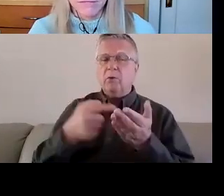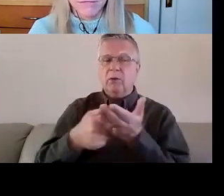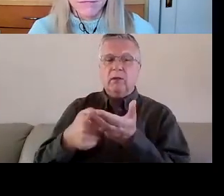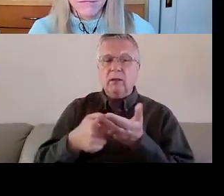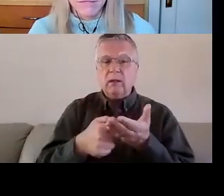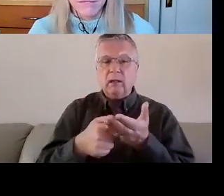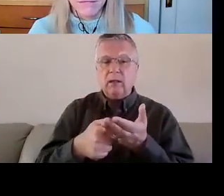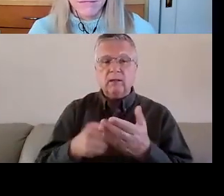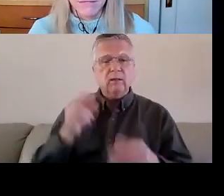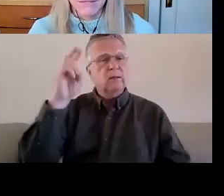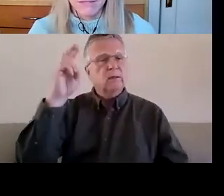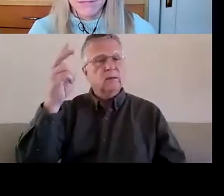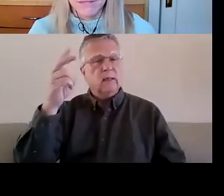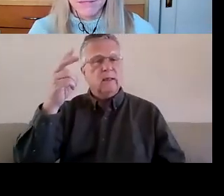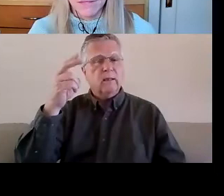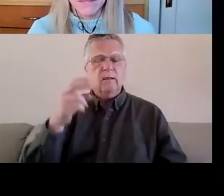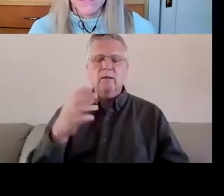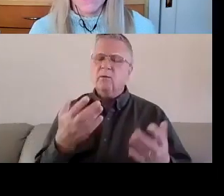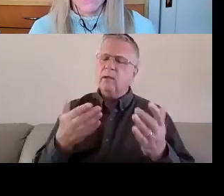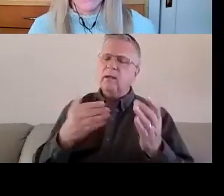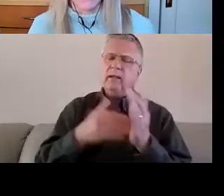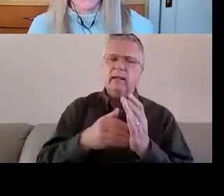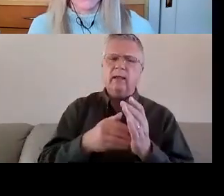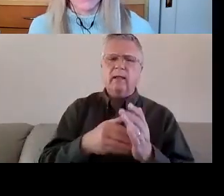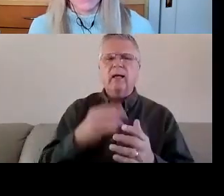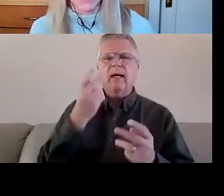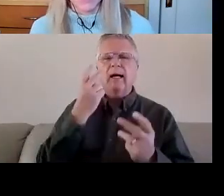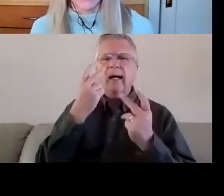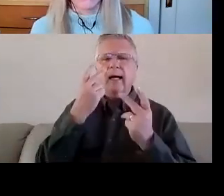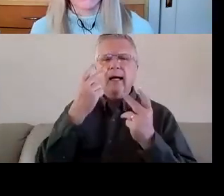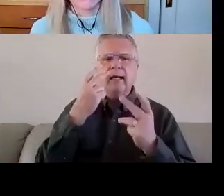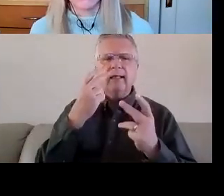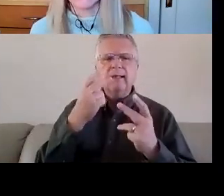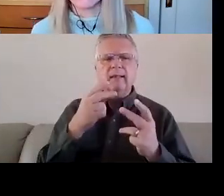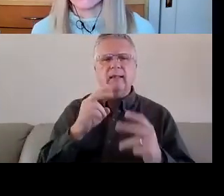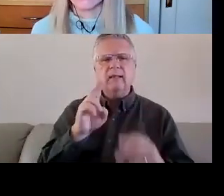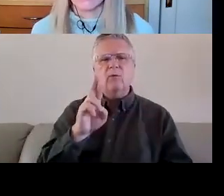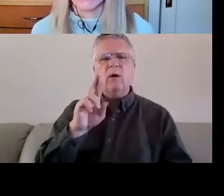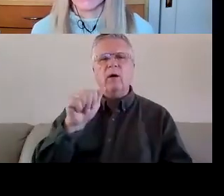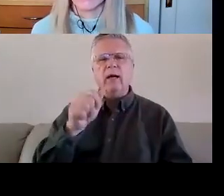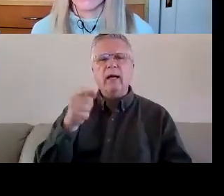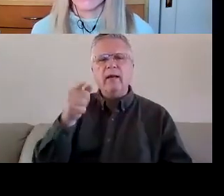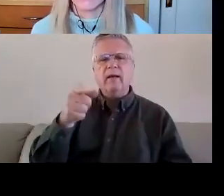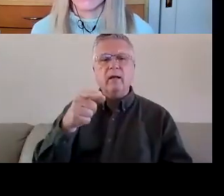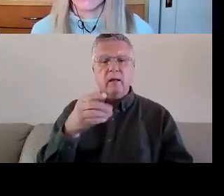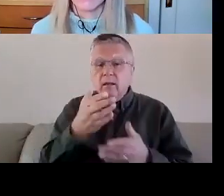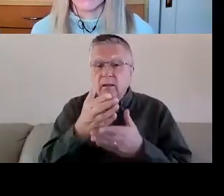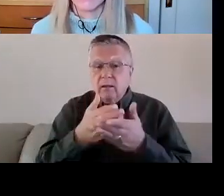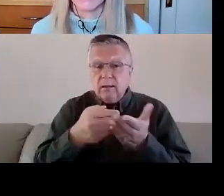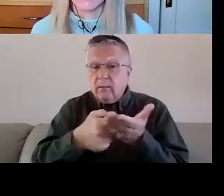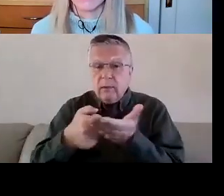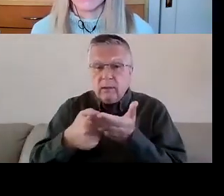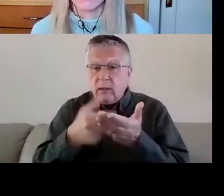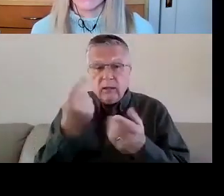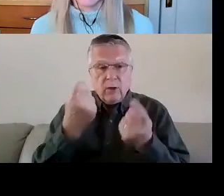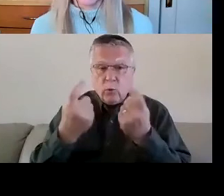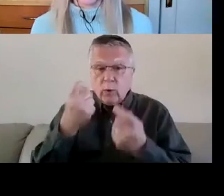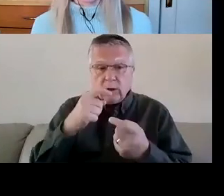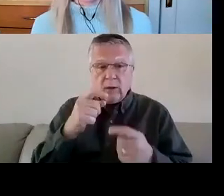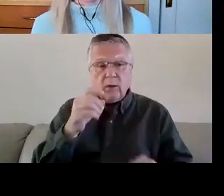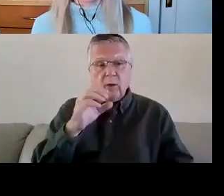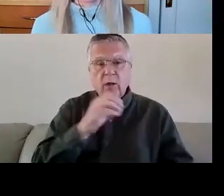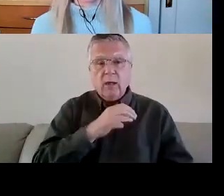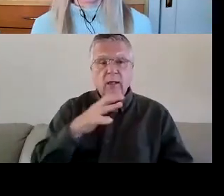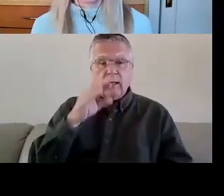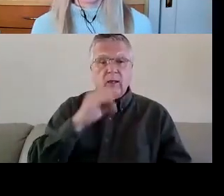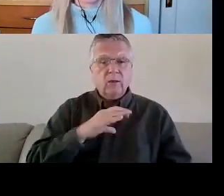Second. Again, I see the arrays on the line. Is there some discussion? Anyone have questions? Or Councilman Burgess, do you want to